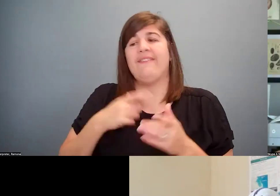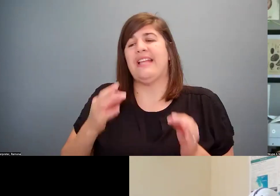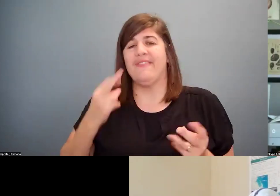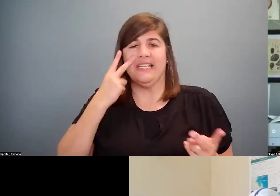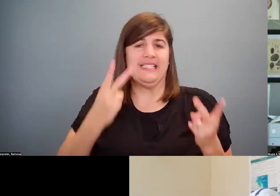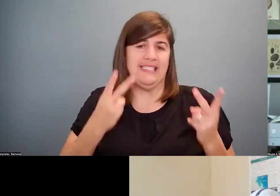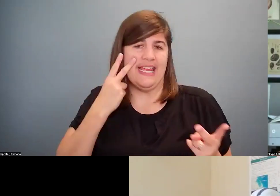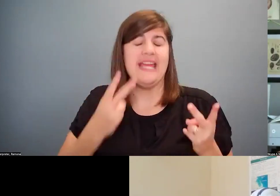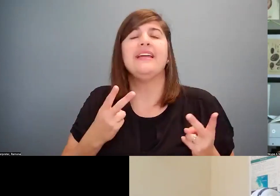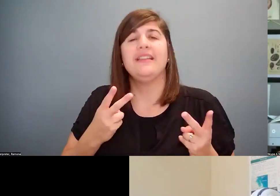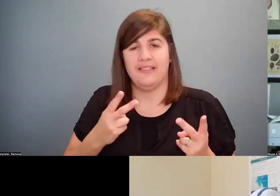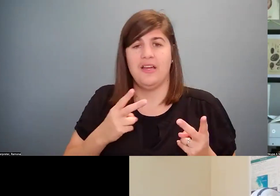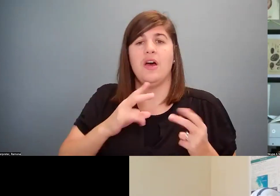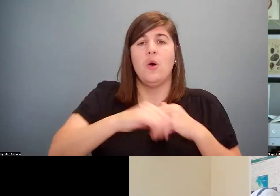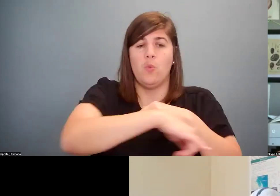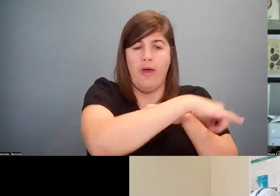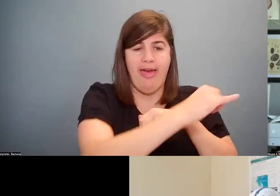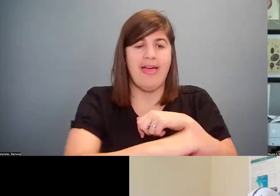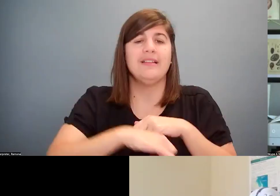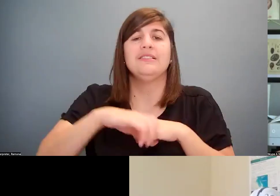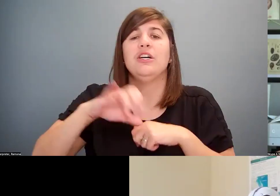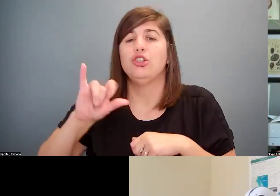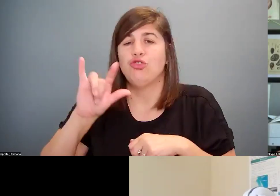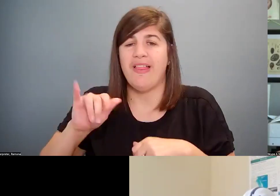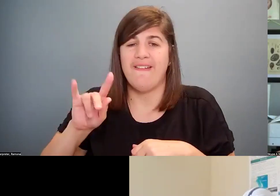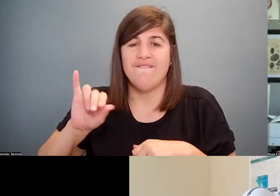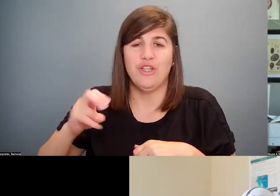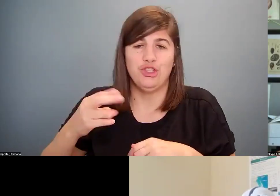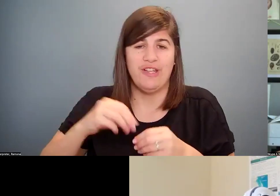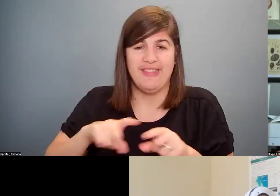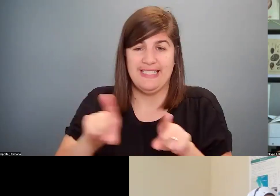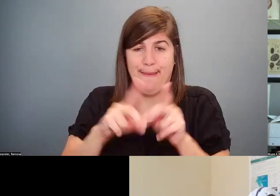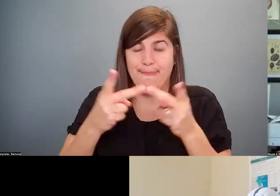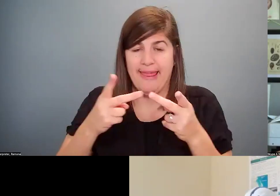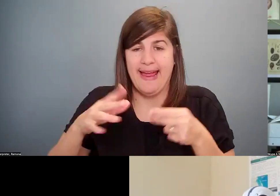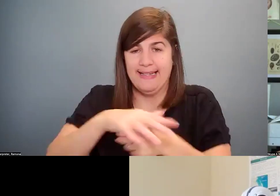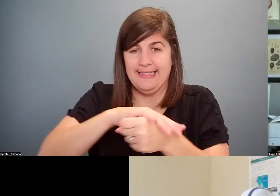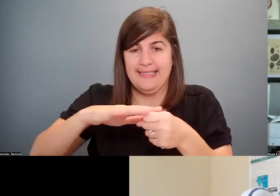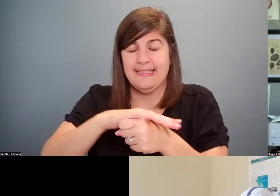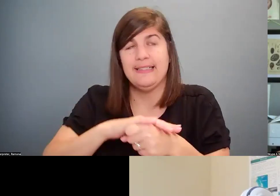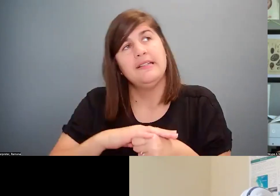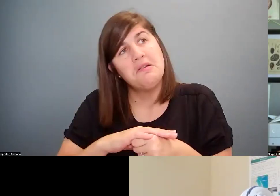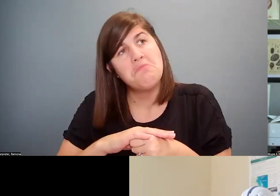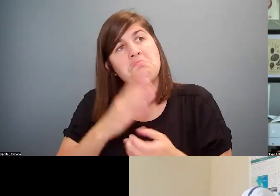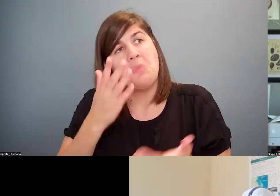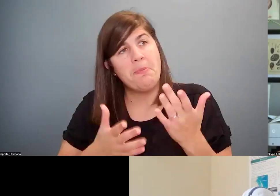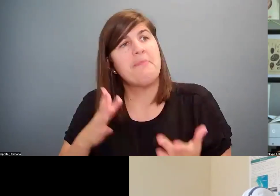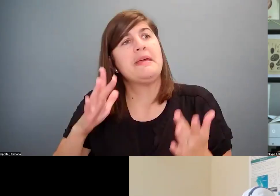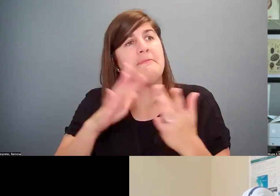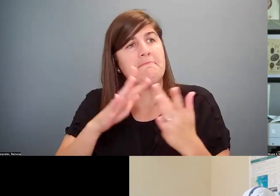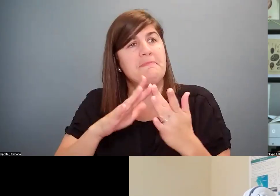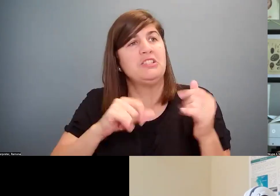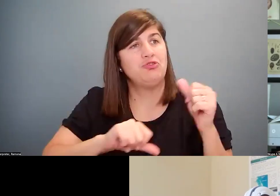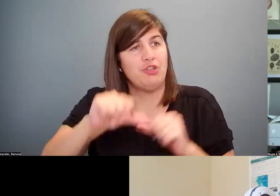and jellyfish in the same location before. Probability wise, I'm sure a jellyfish has come into contact with a